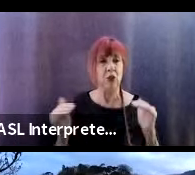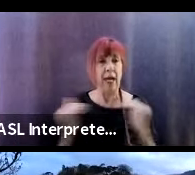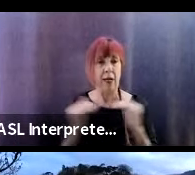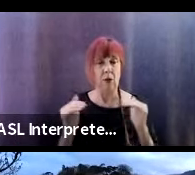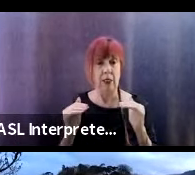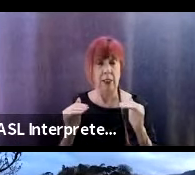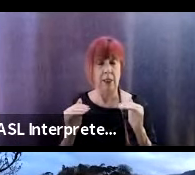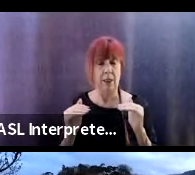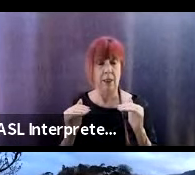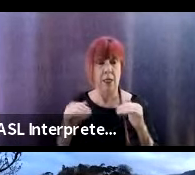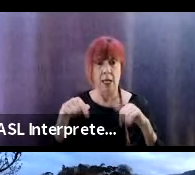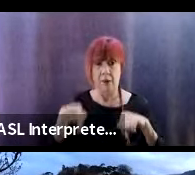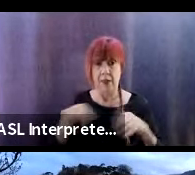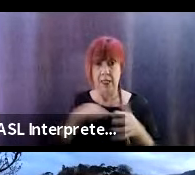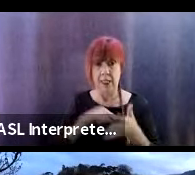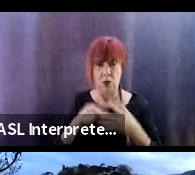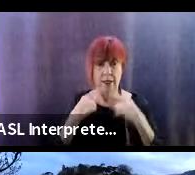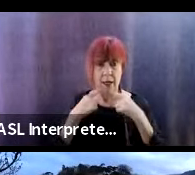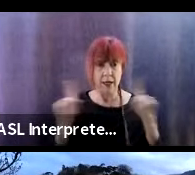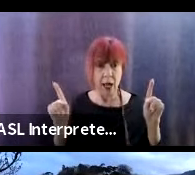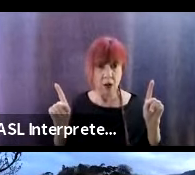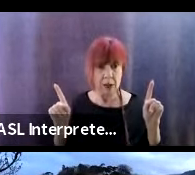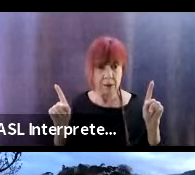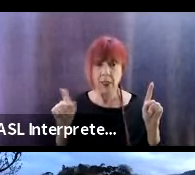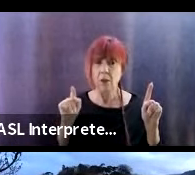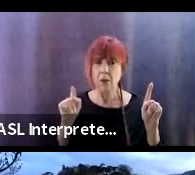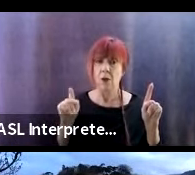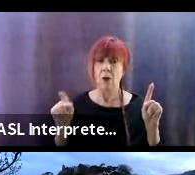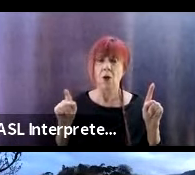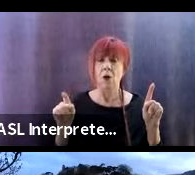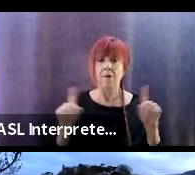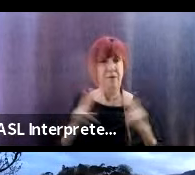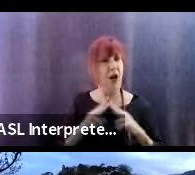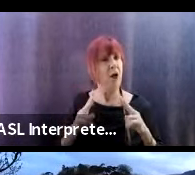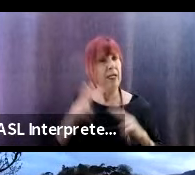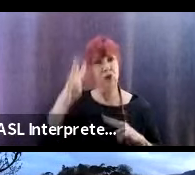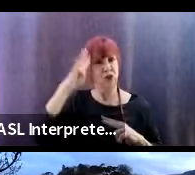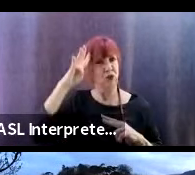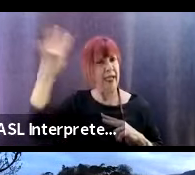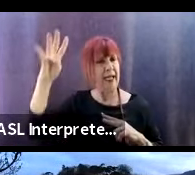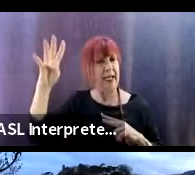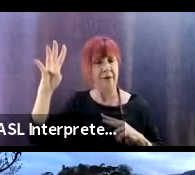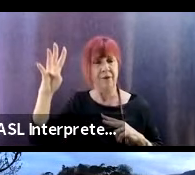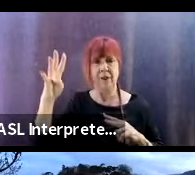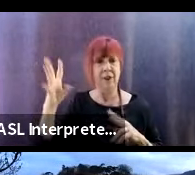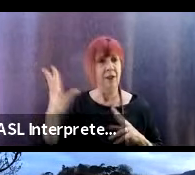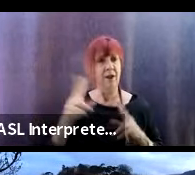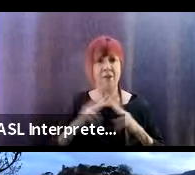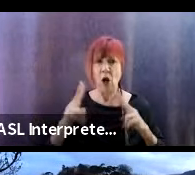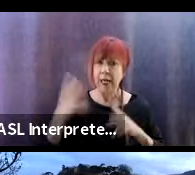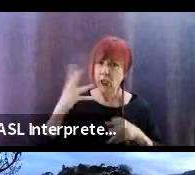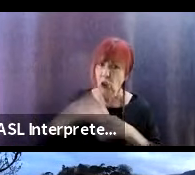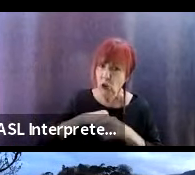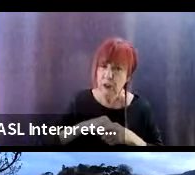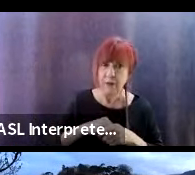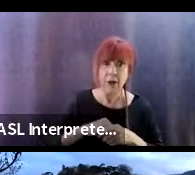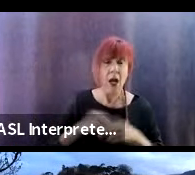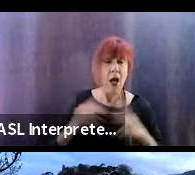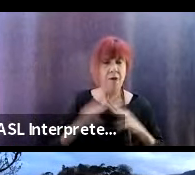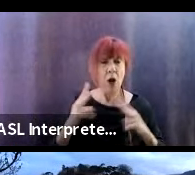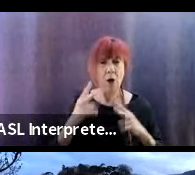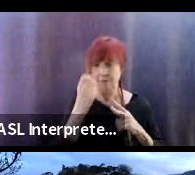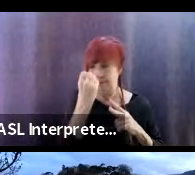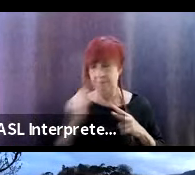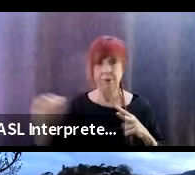was announced this week really was creative, inclusive, revolutionary, and I'm glad that the other states are